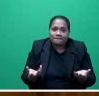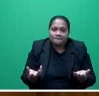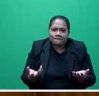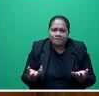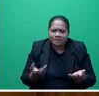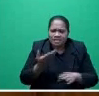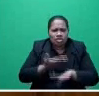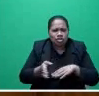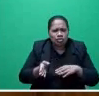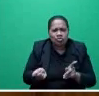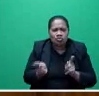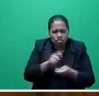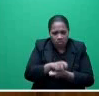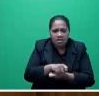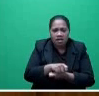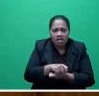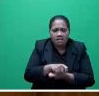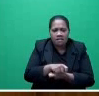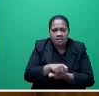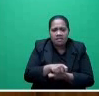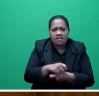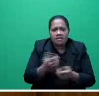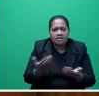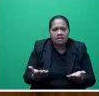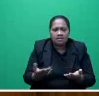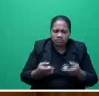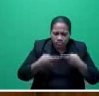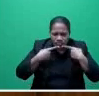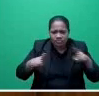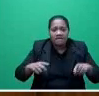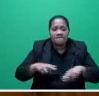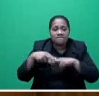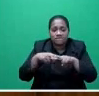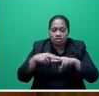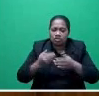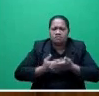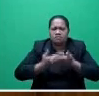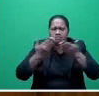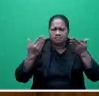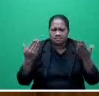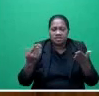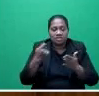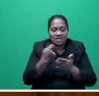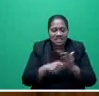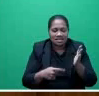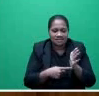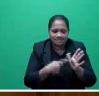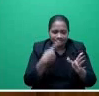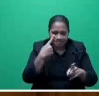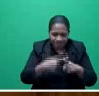new normal, the budget has perfectly announced Fiji's biggest ever tax cut. This budget is going